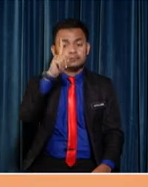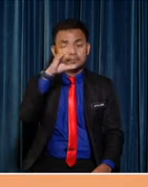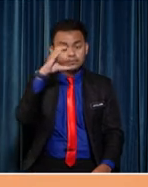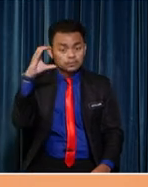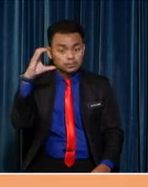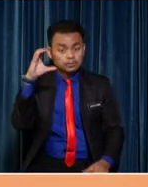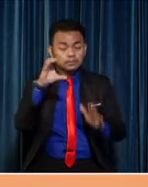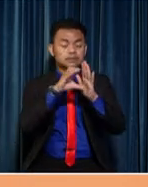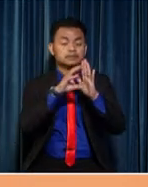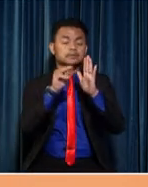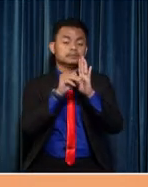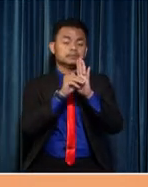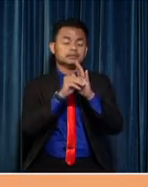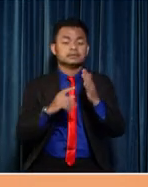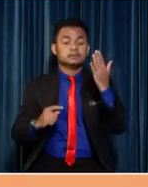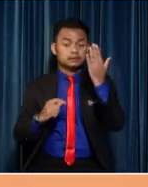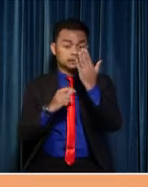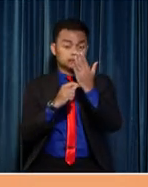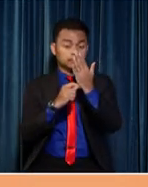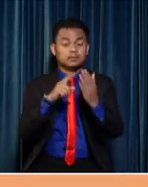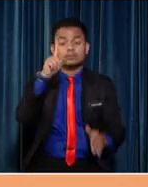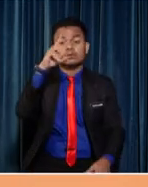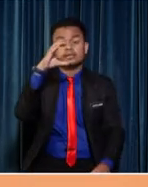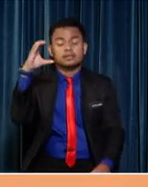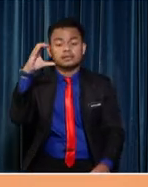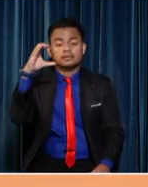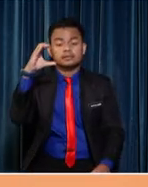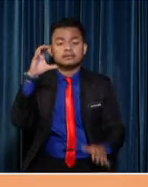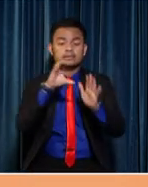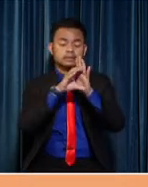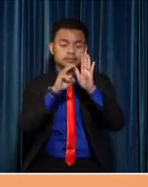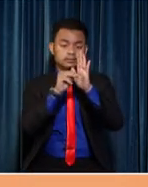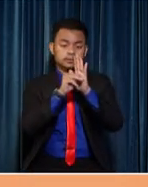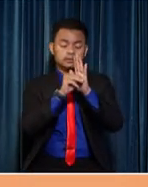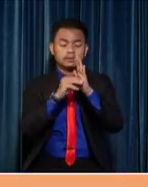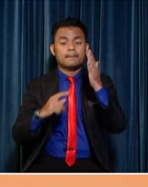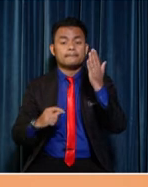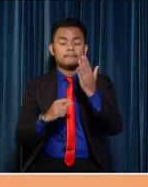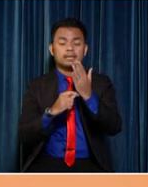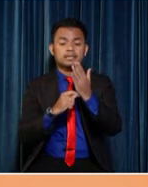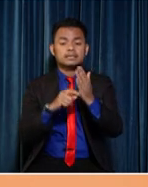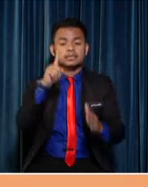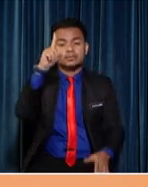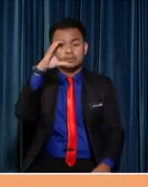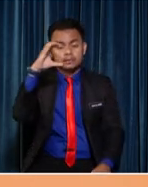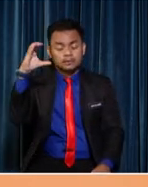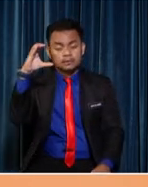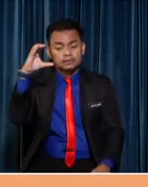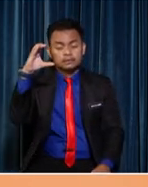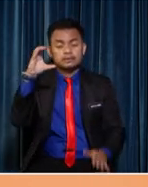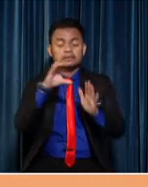100 centimeters plus 100 centimeters plus